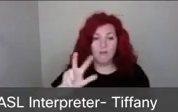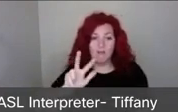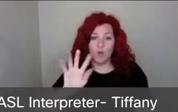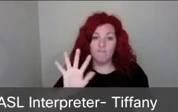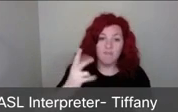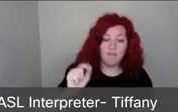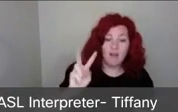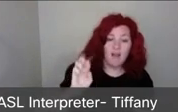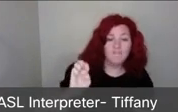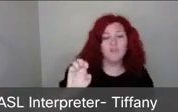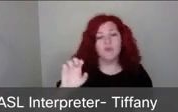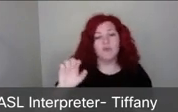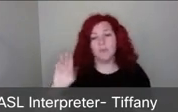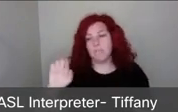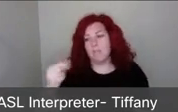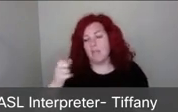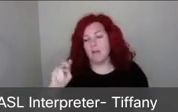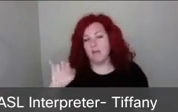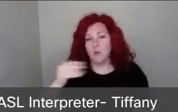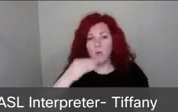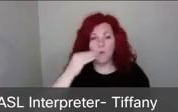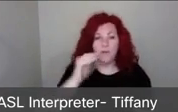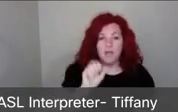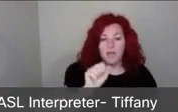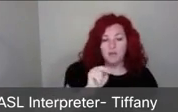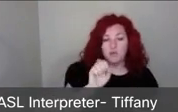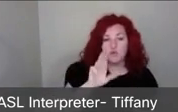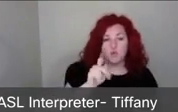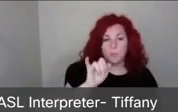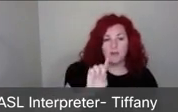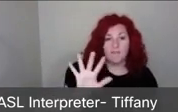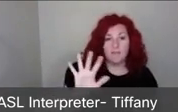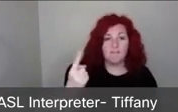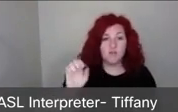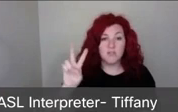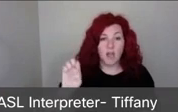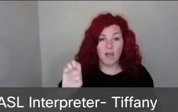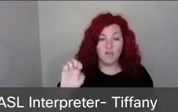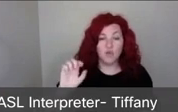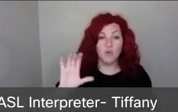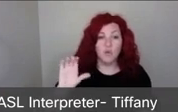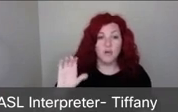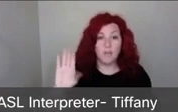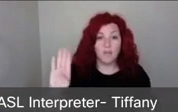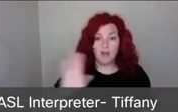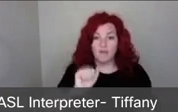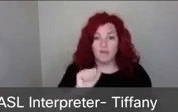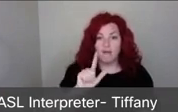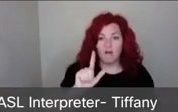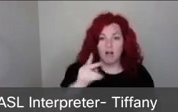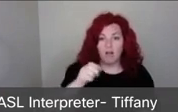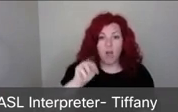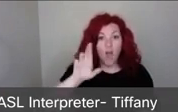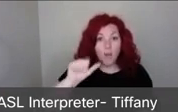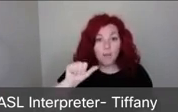El Super on 51st and Camelback, right? They've also experienced going to Alhambra High School where I went to and graduated from. And so people